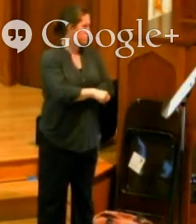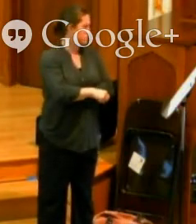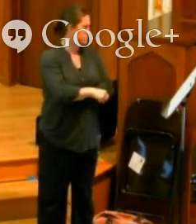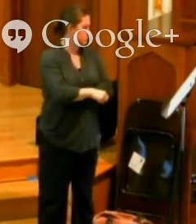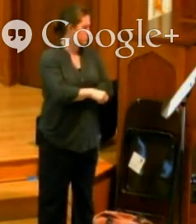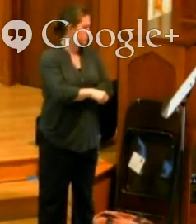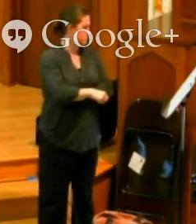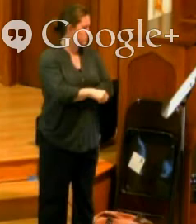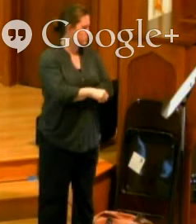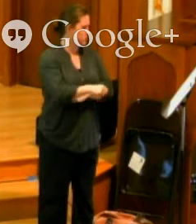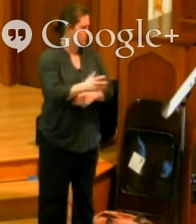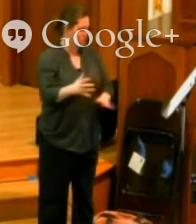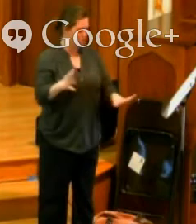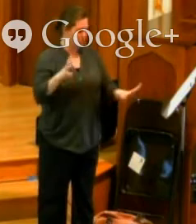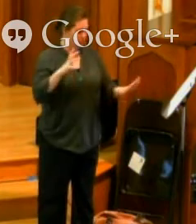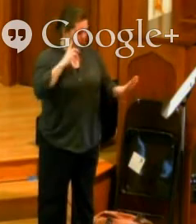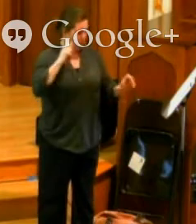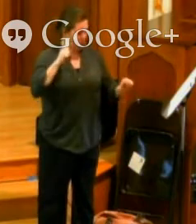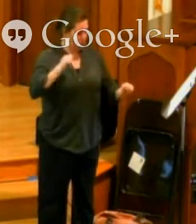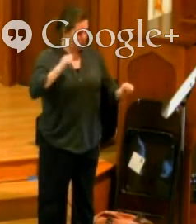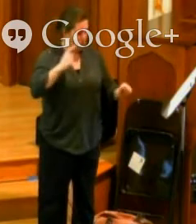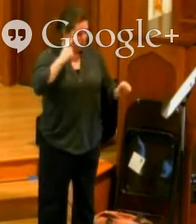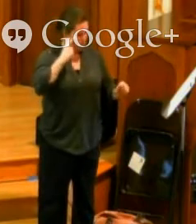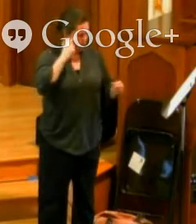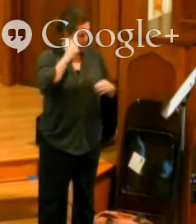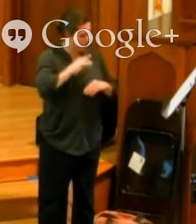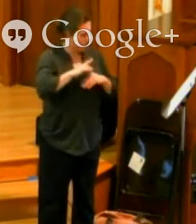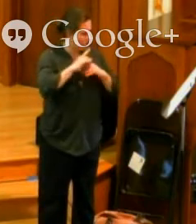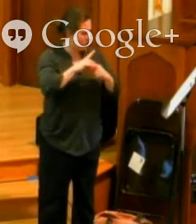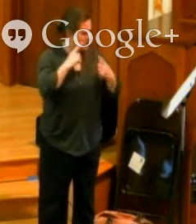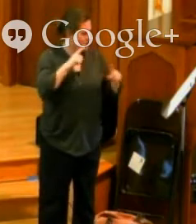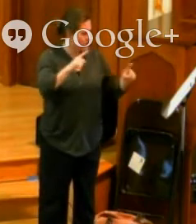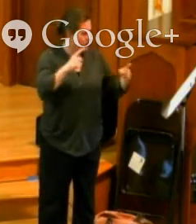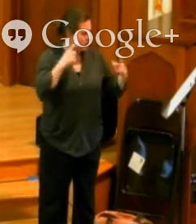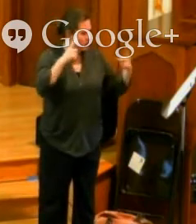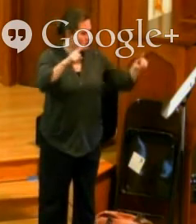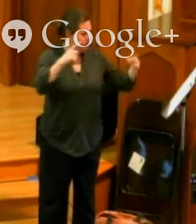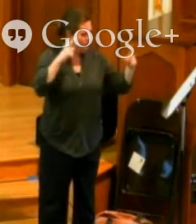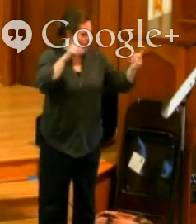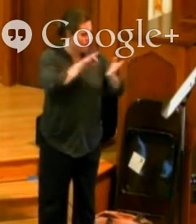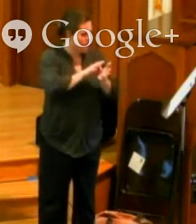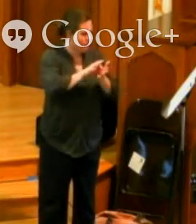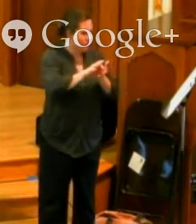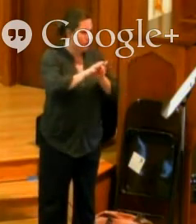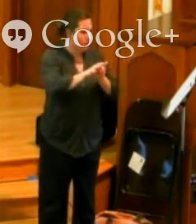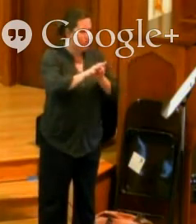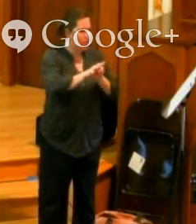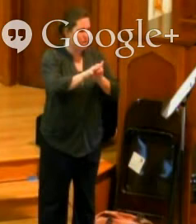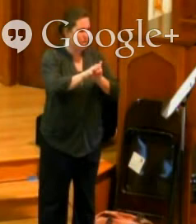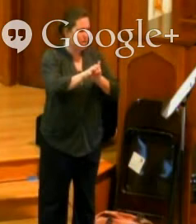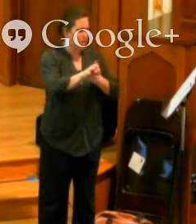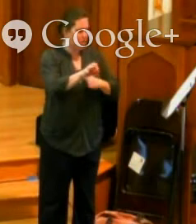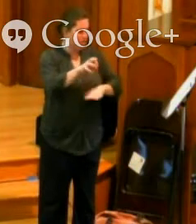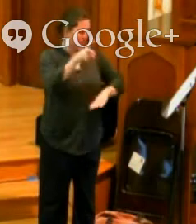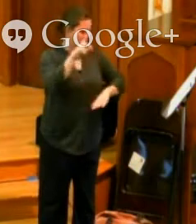Oh, I could stop and count successes like diamonds in